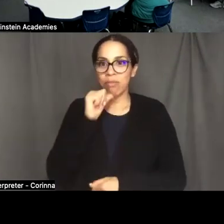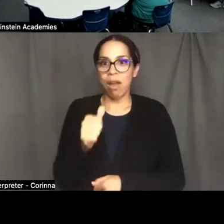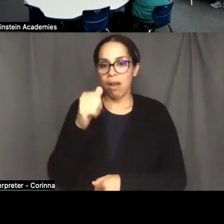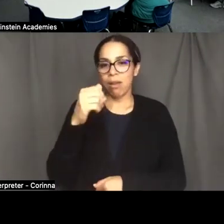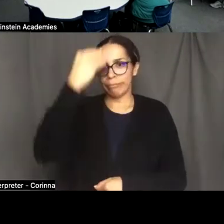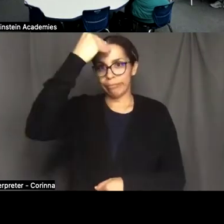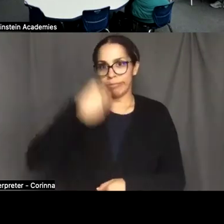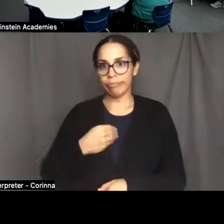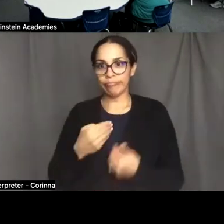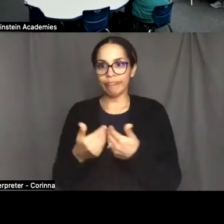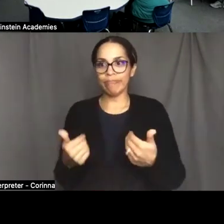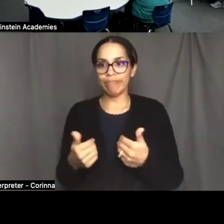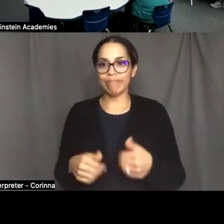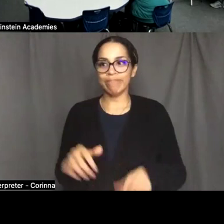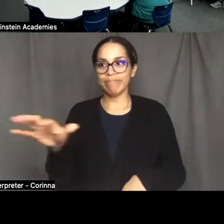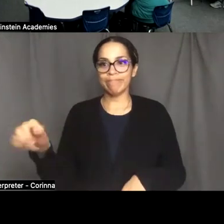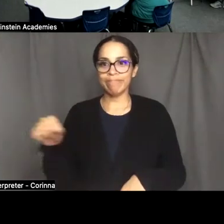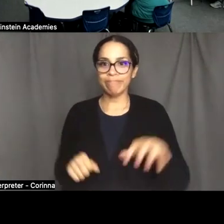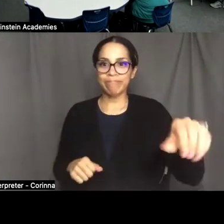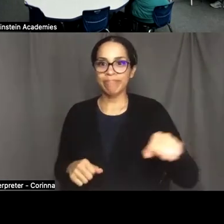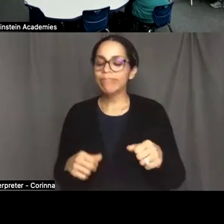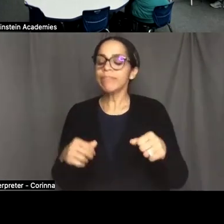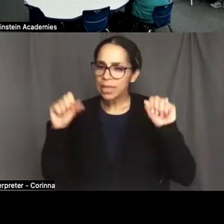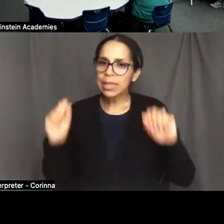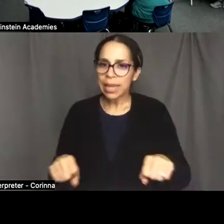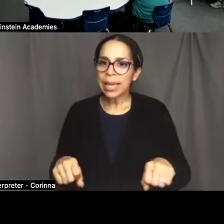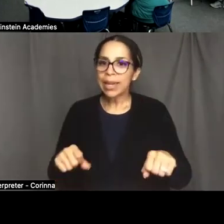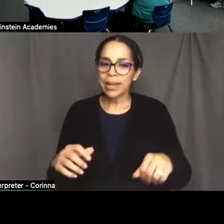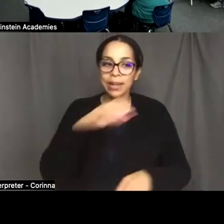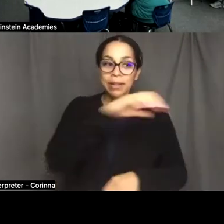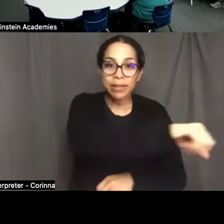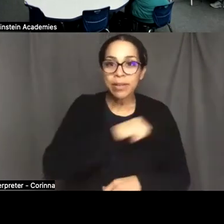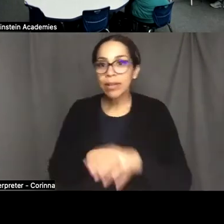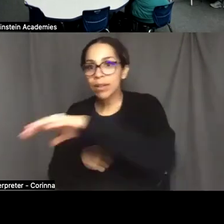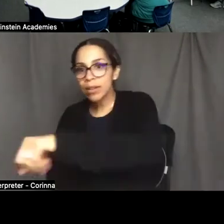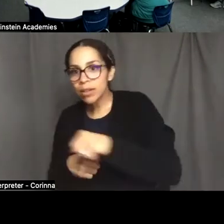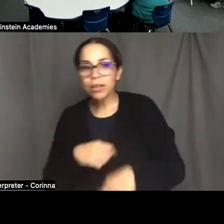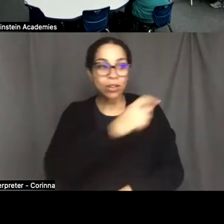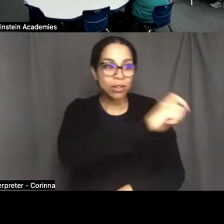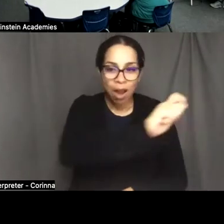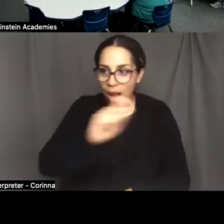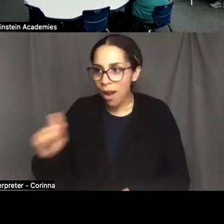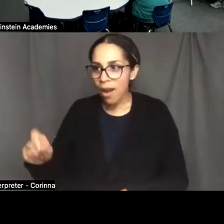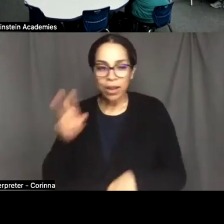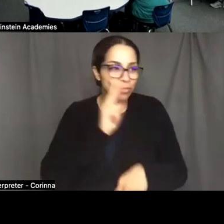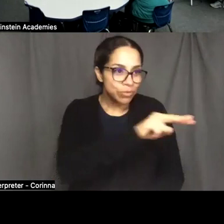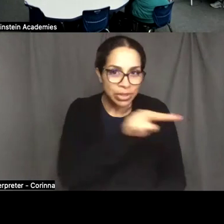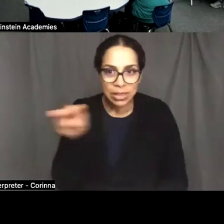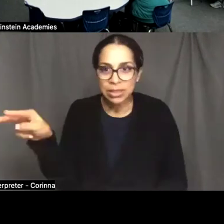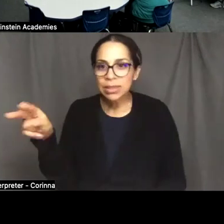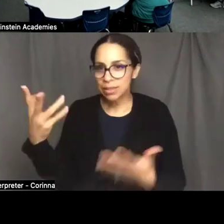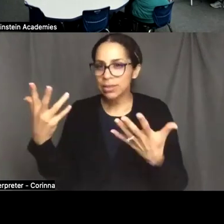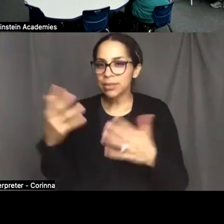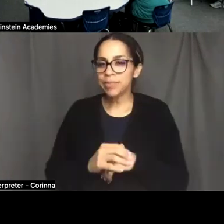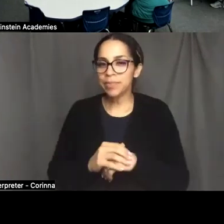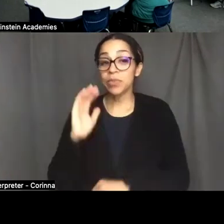Okay, so early intervention. So at our school, we're working really hard to develop systems so that all